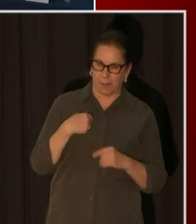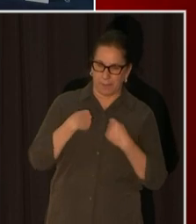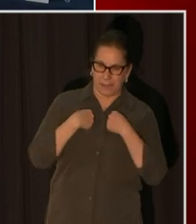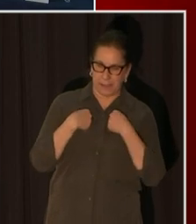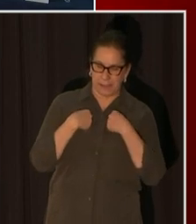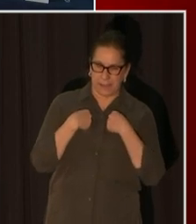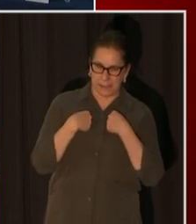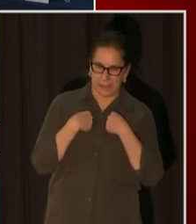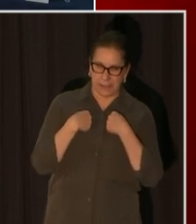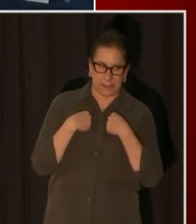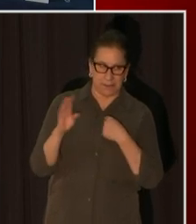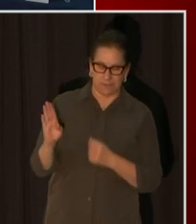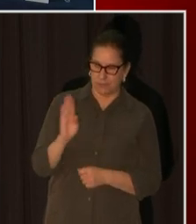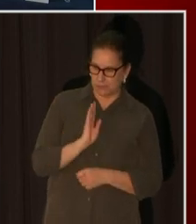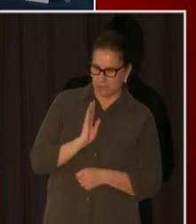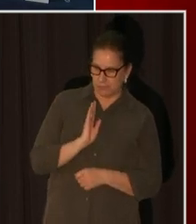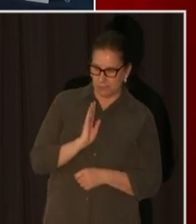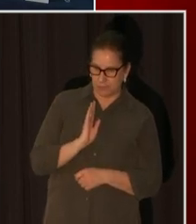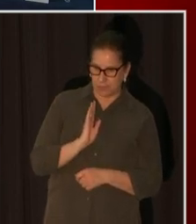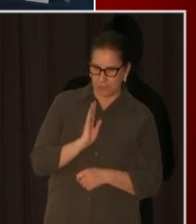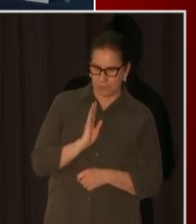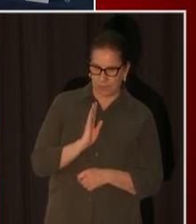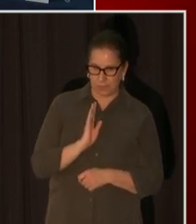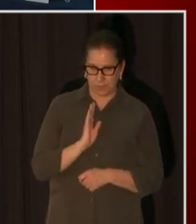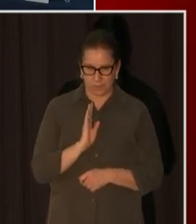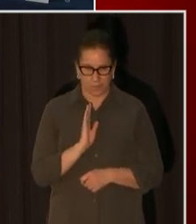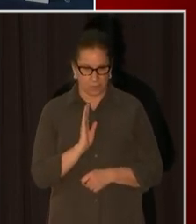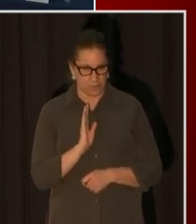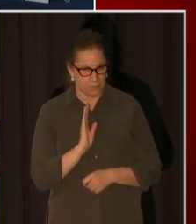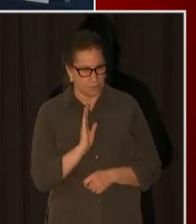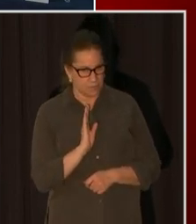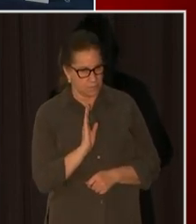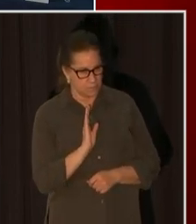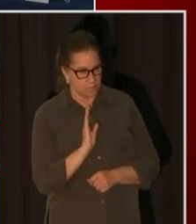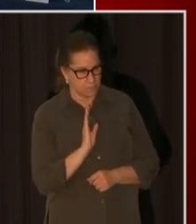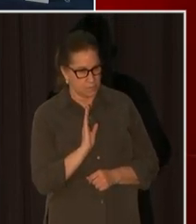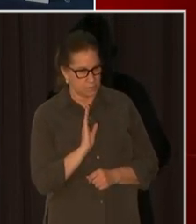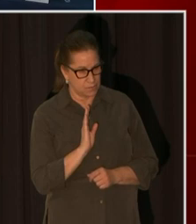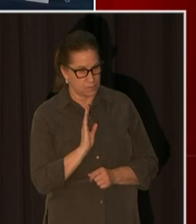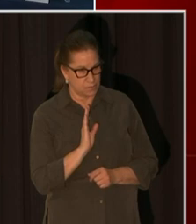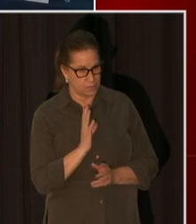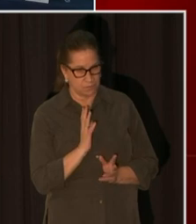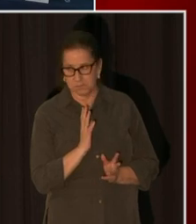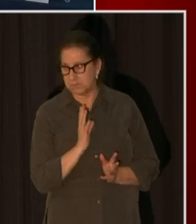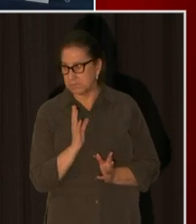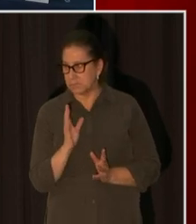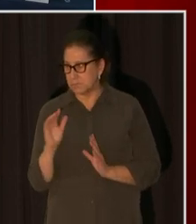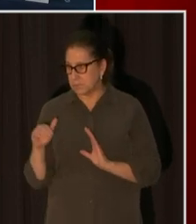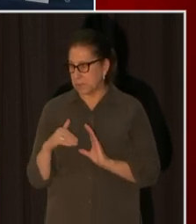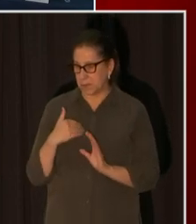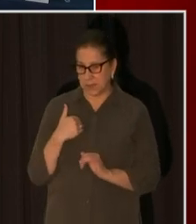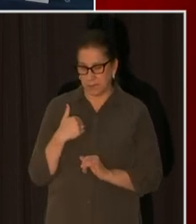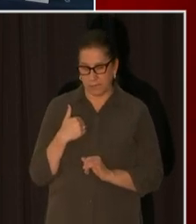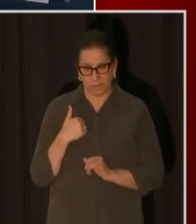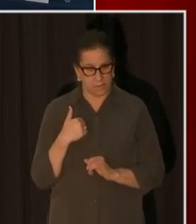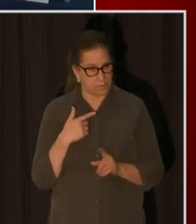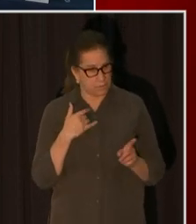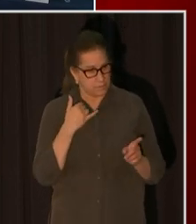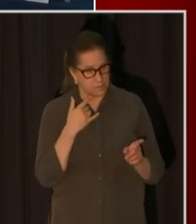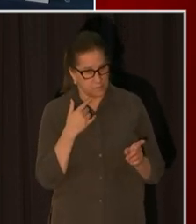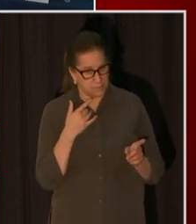deck from today, and so we want to thank our presenters for helping us put that together. We had another question. We're going to go